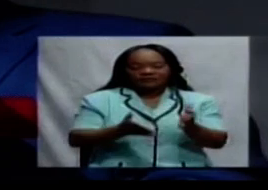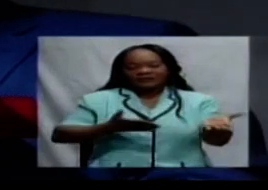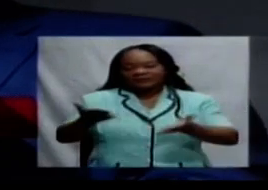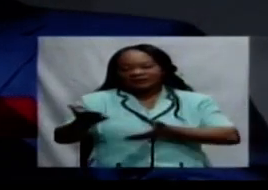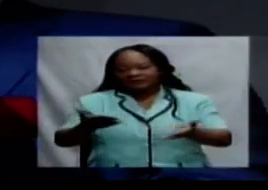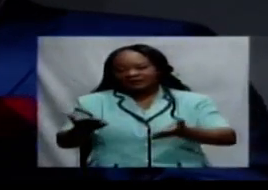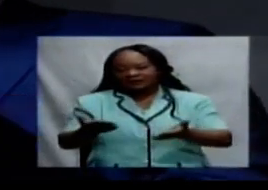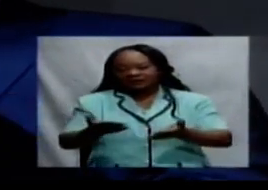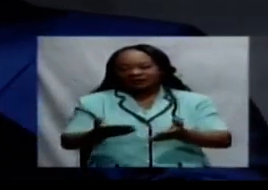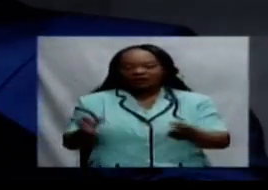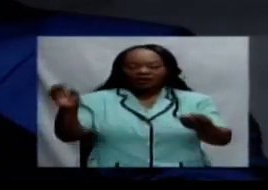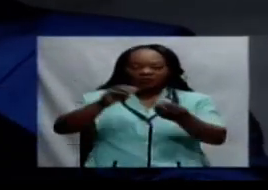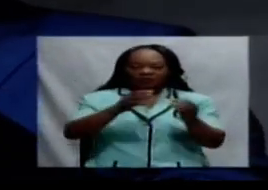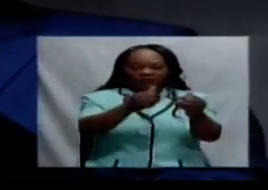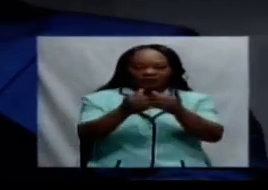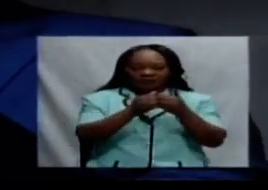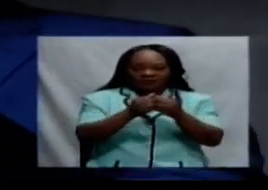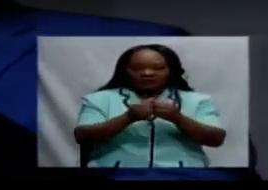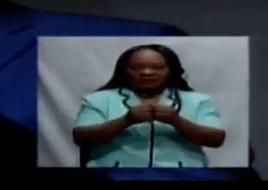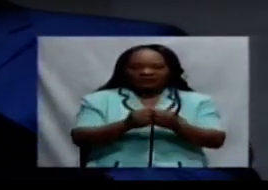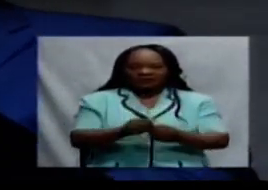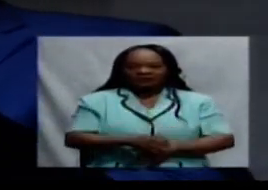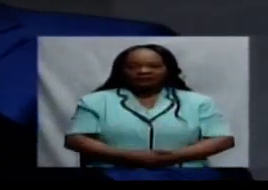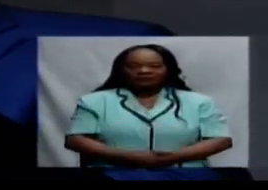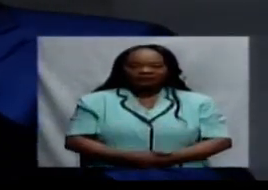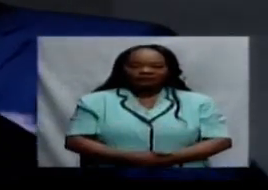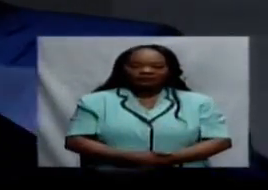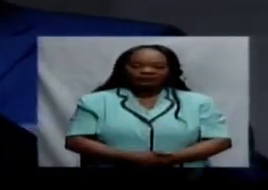services, and amenity stores at your doorstep.